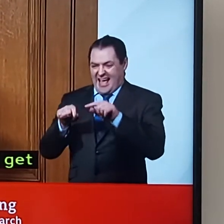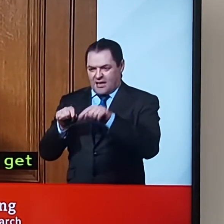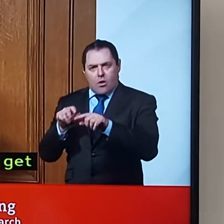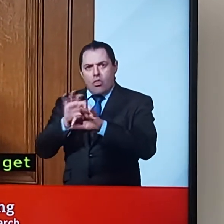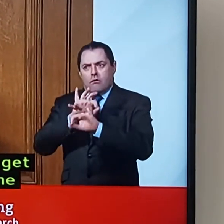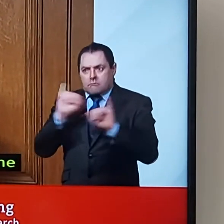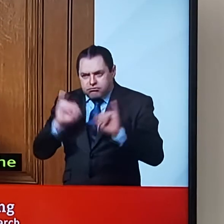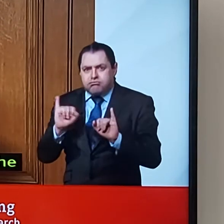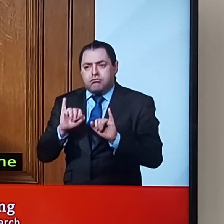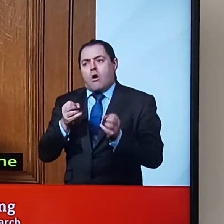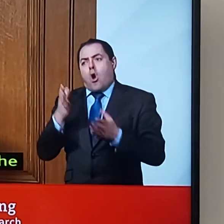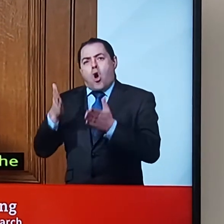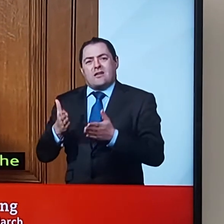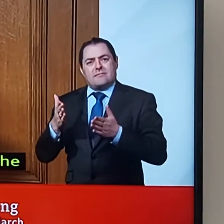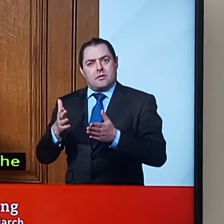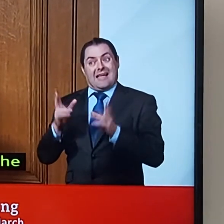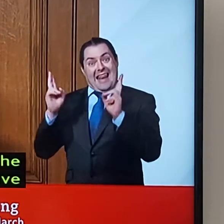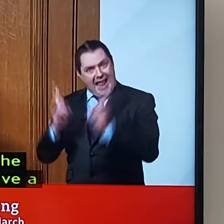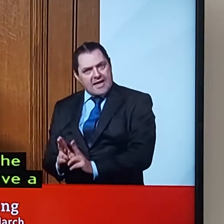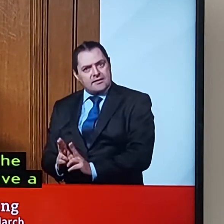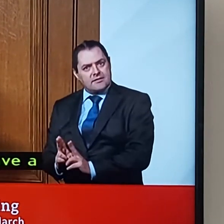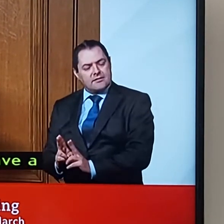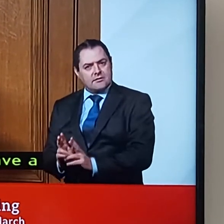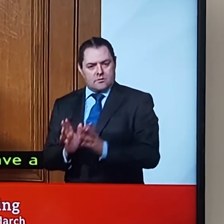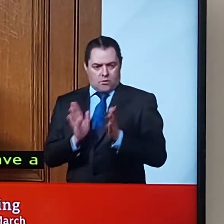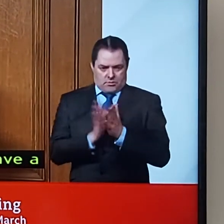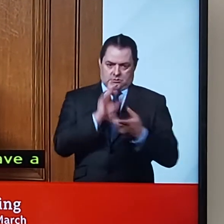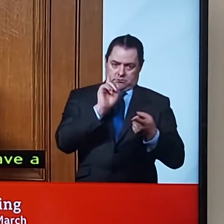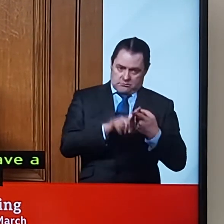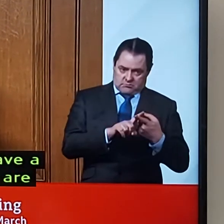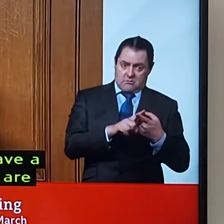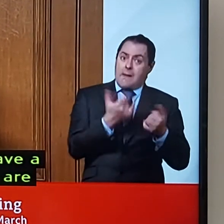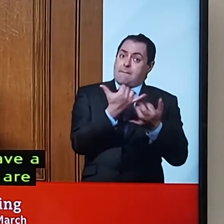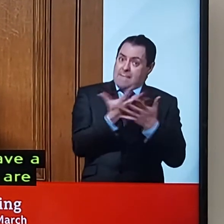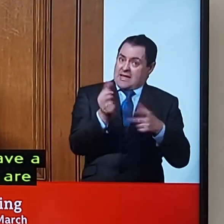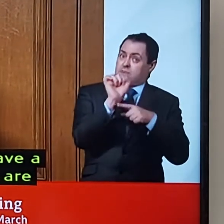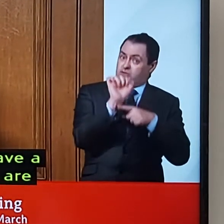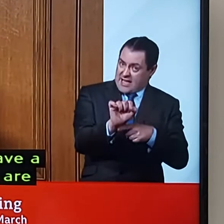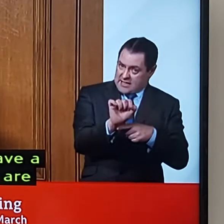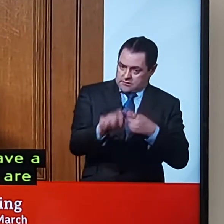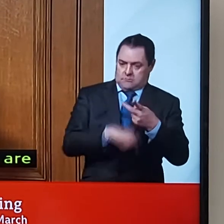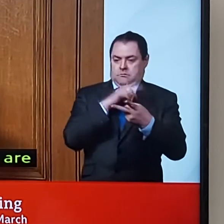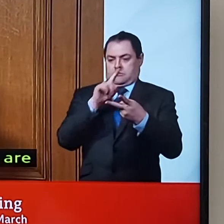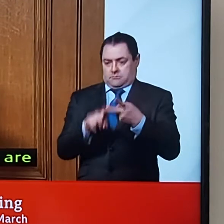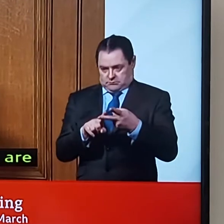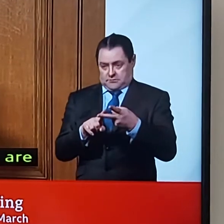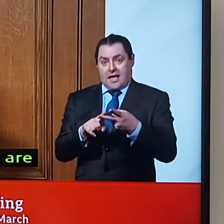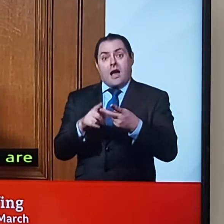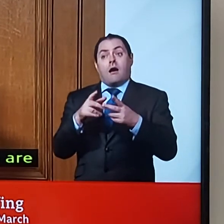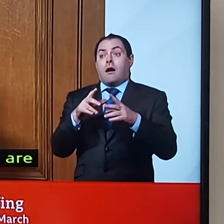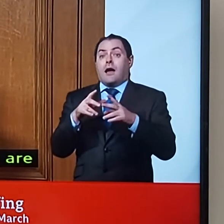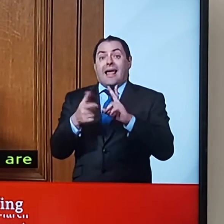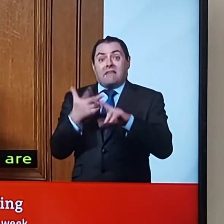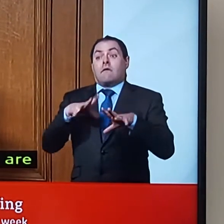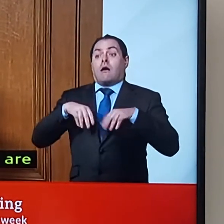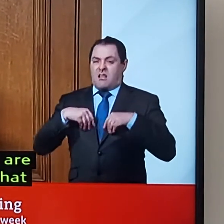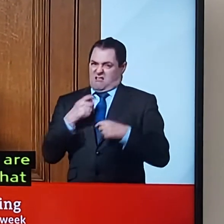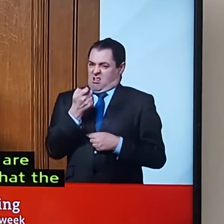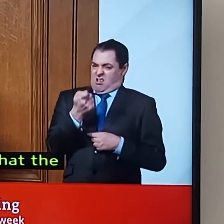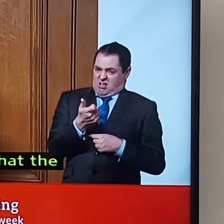confident from these data that the effectiveness of this vaccine in older people in reducing hospitalizations is greater